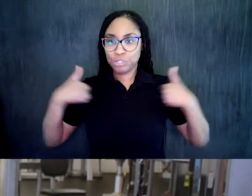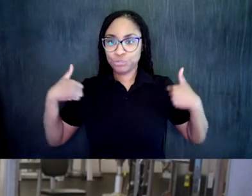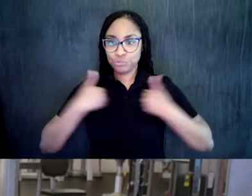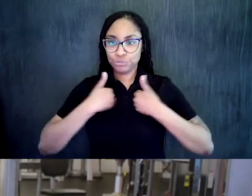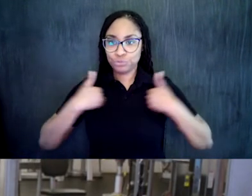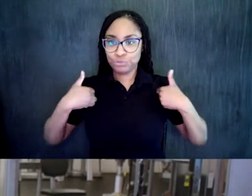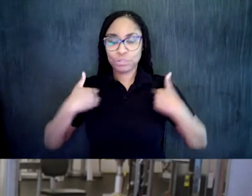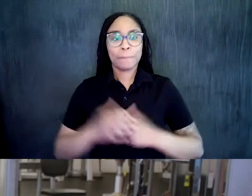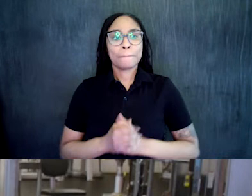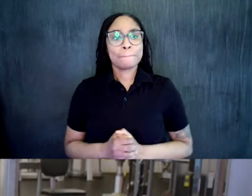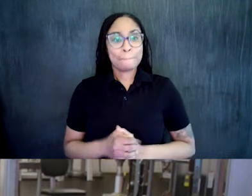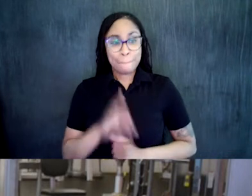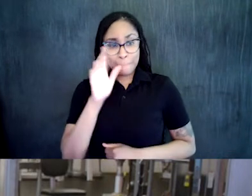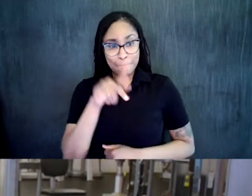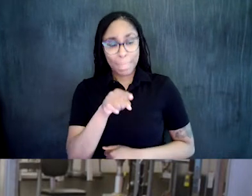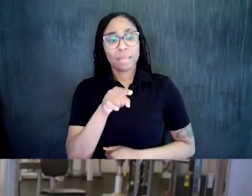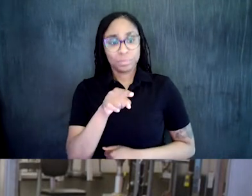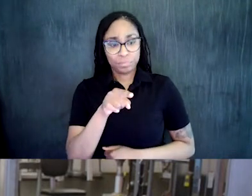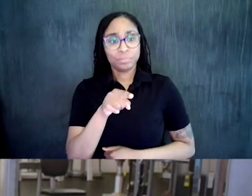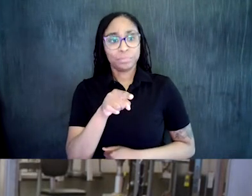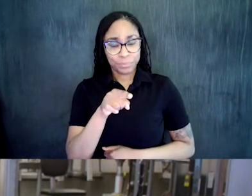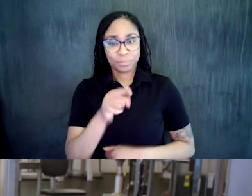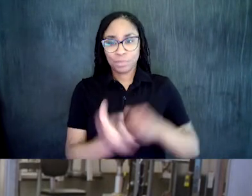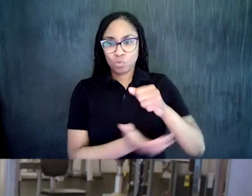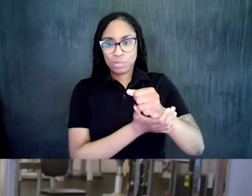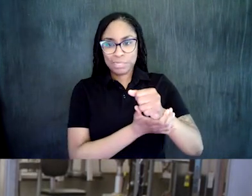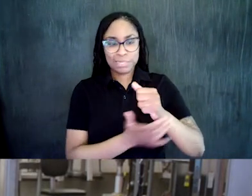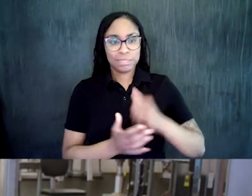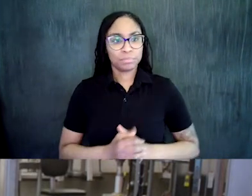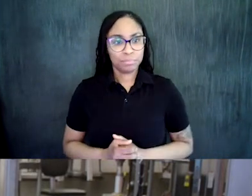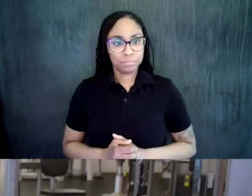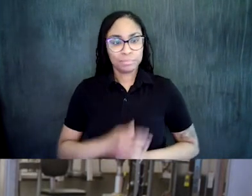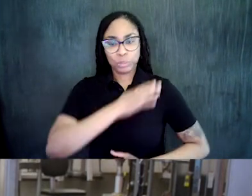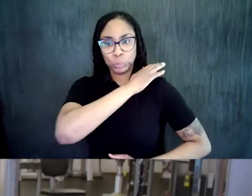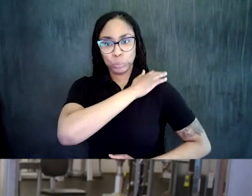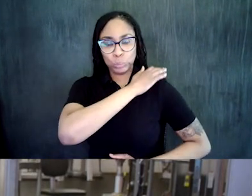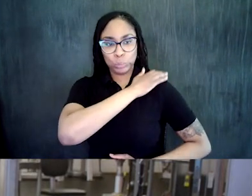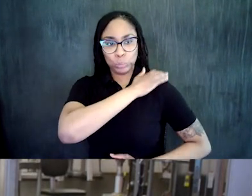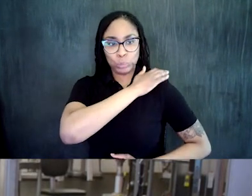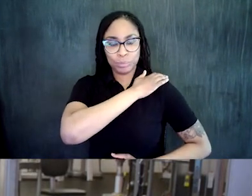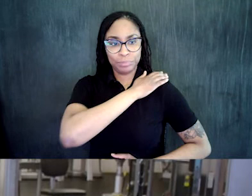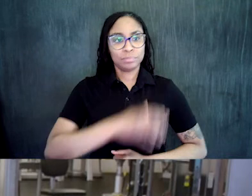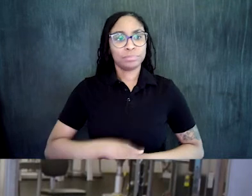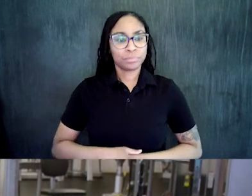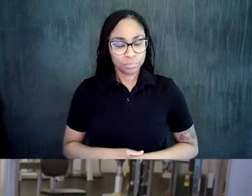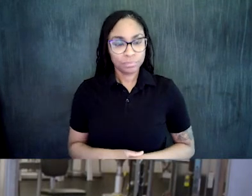way. Place my hand on the shoulder, hand up here, drop the hand if needed, and then we're going to press